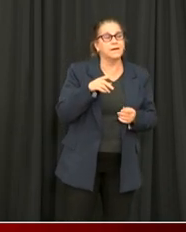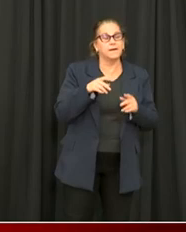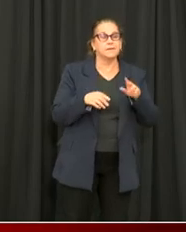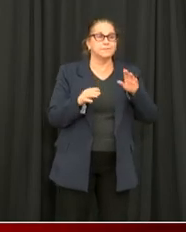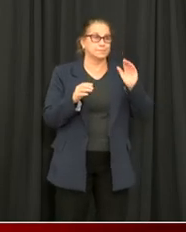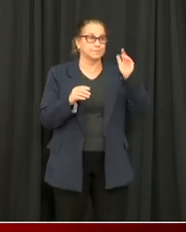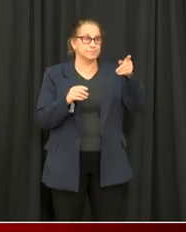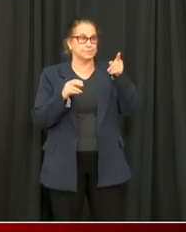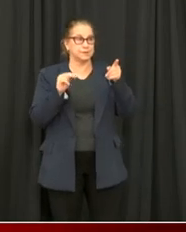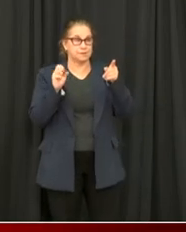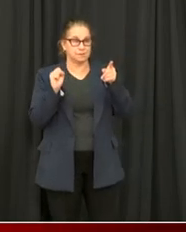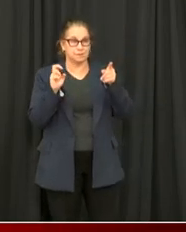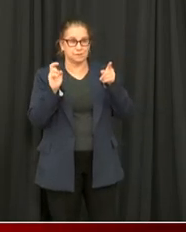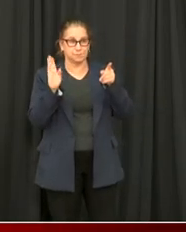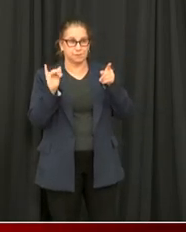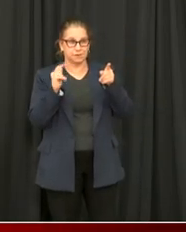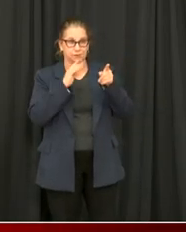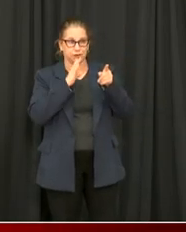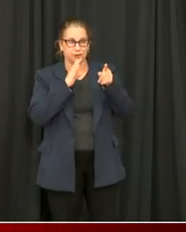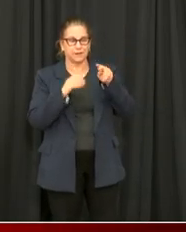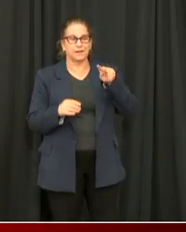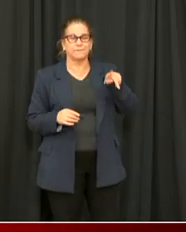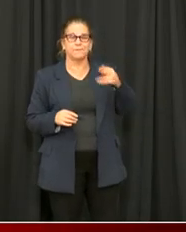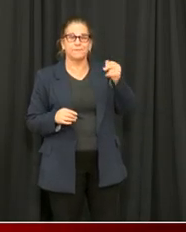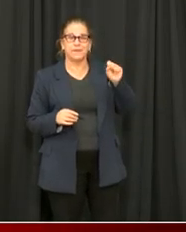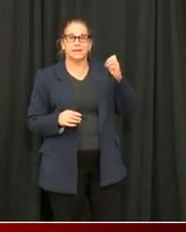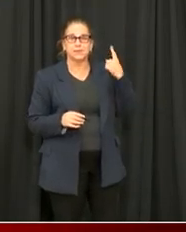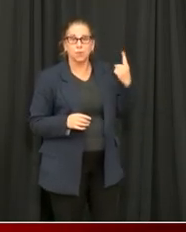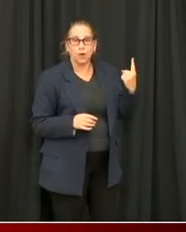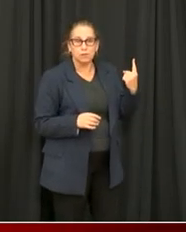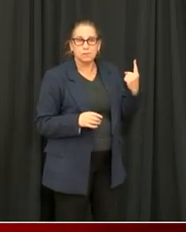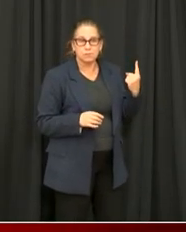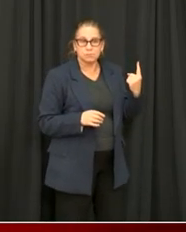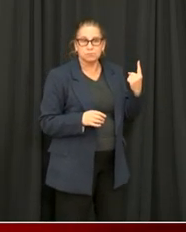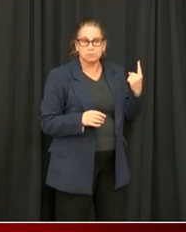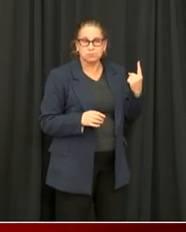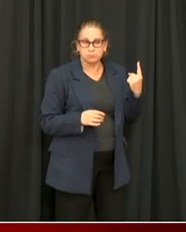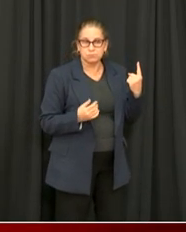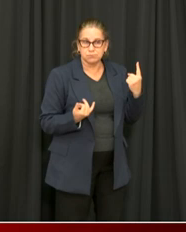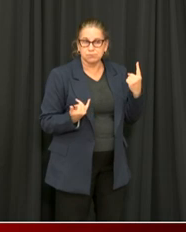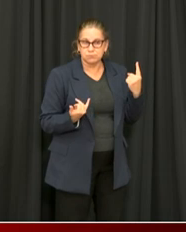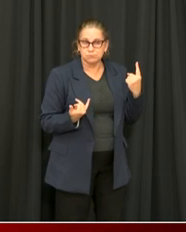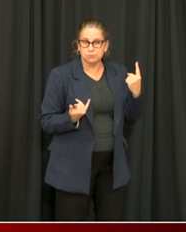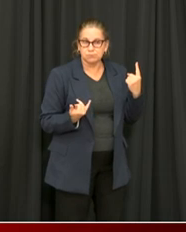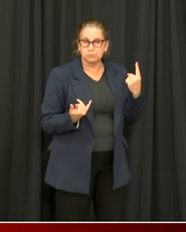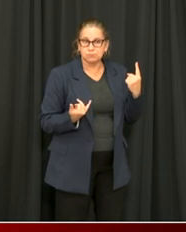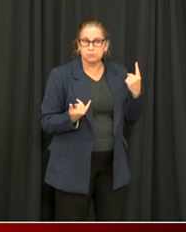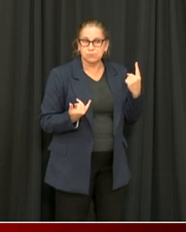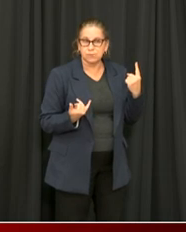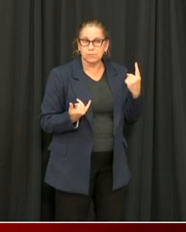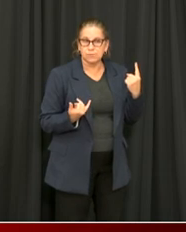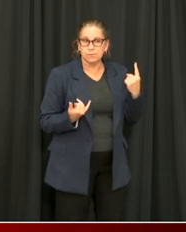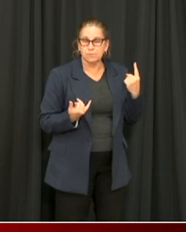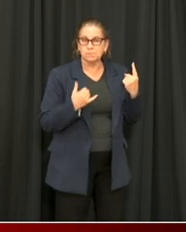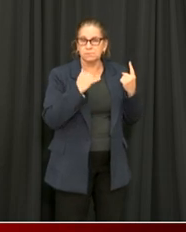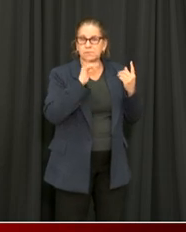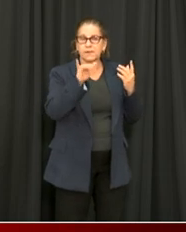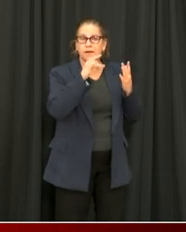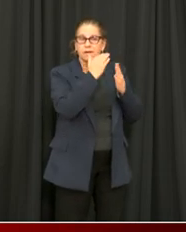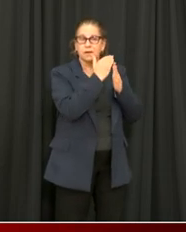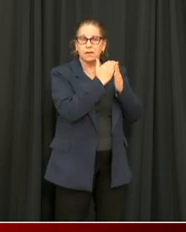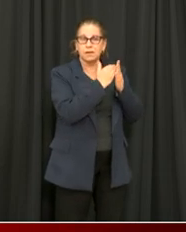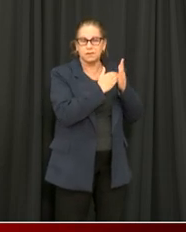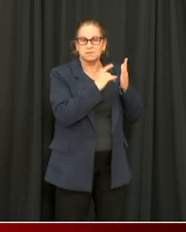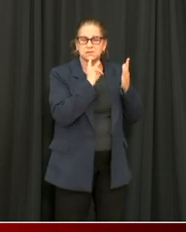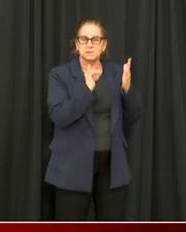general public as well as businesses that are part of the phase two reopening can do to